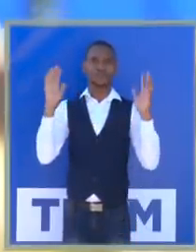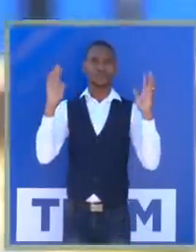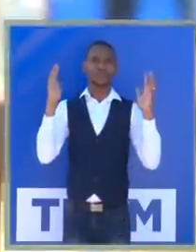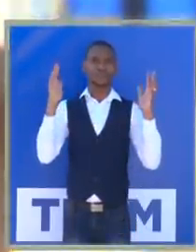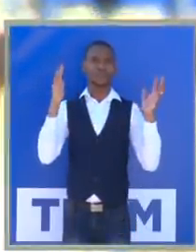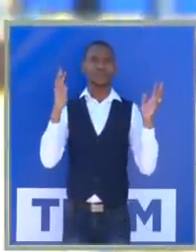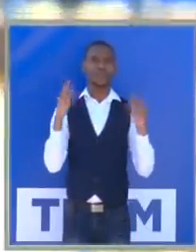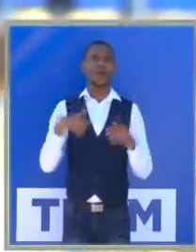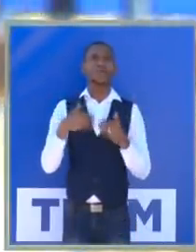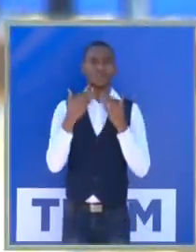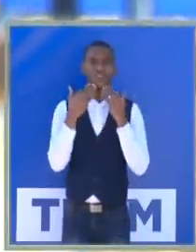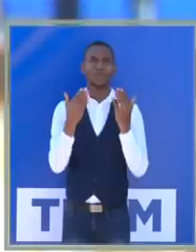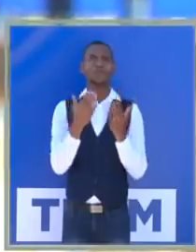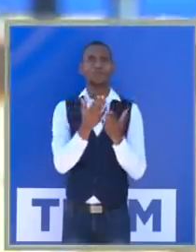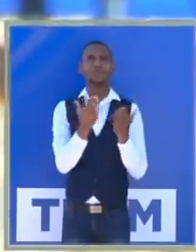I want to thank